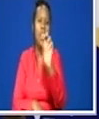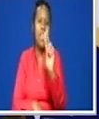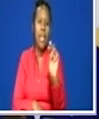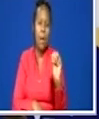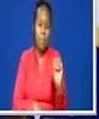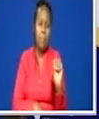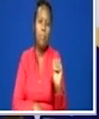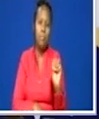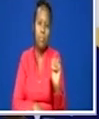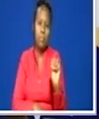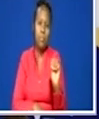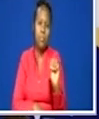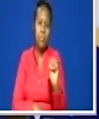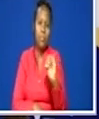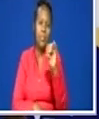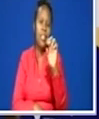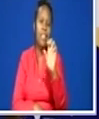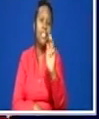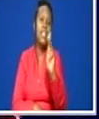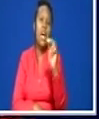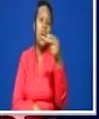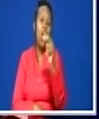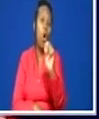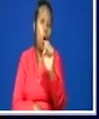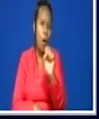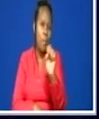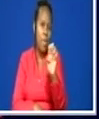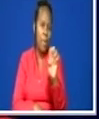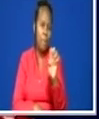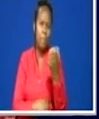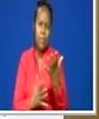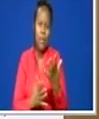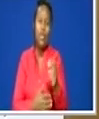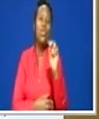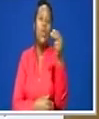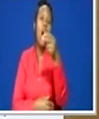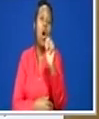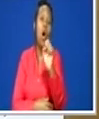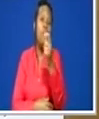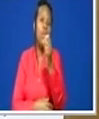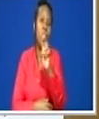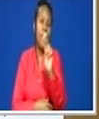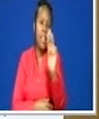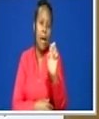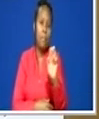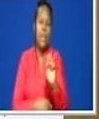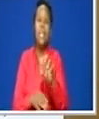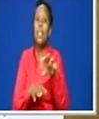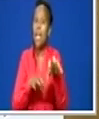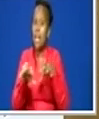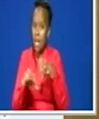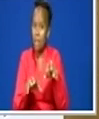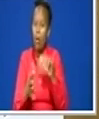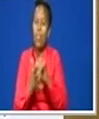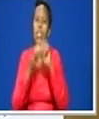Jack homeotherm. Very Jack good. Jack homie. Homie. All right. Okay. So, a homeotherm is an organism